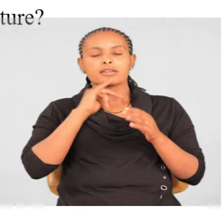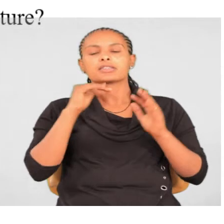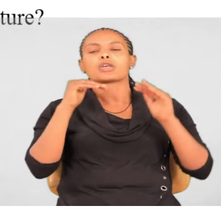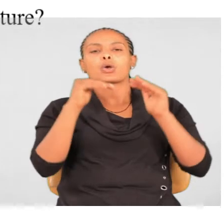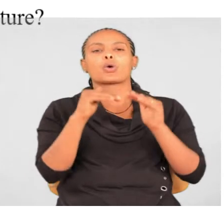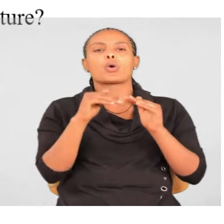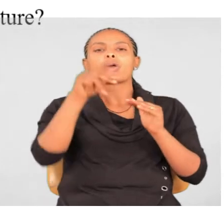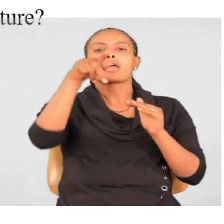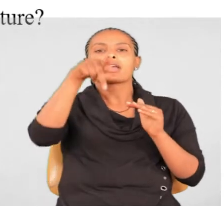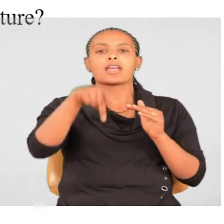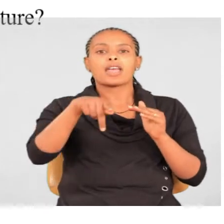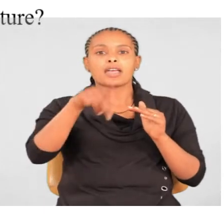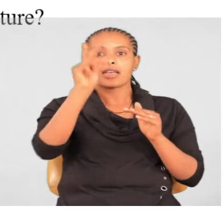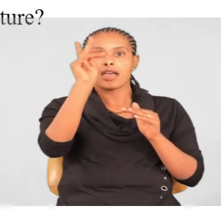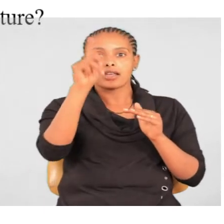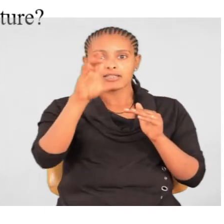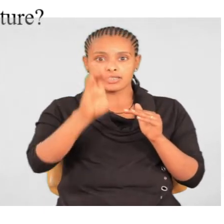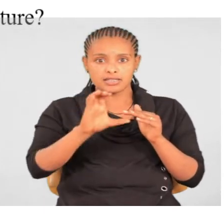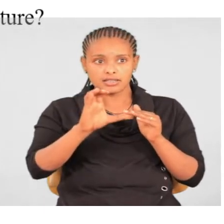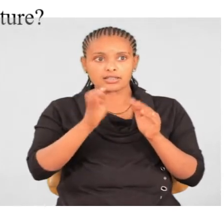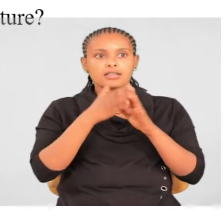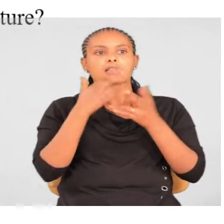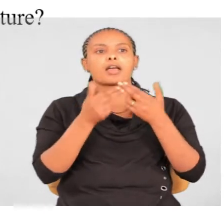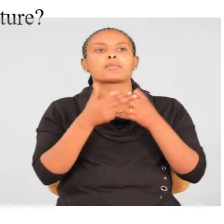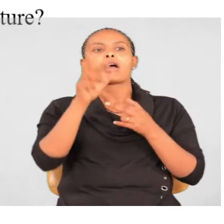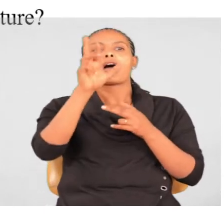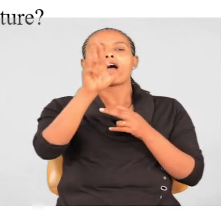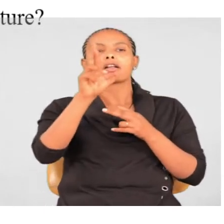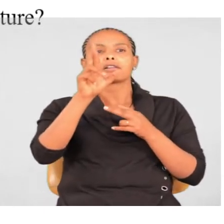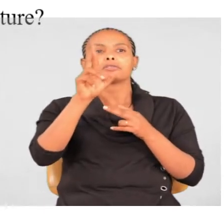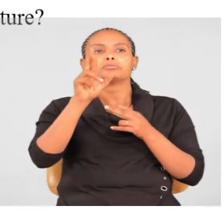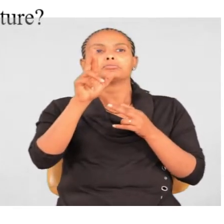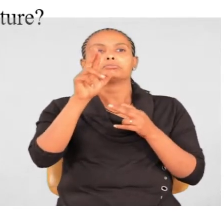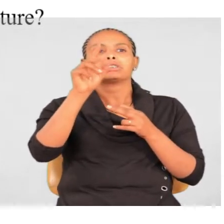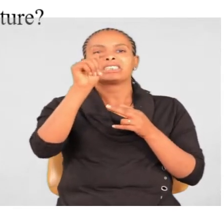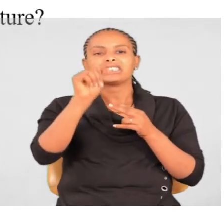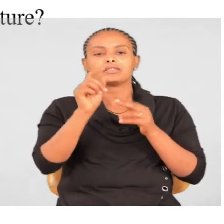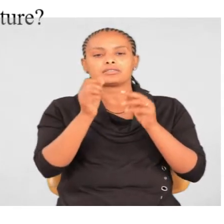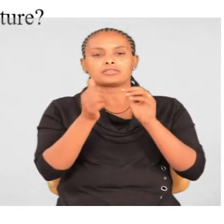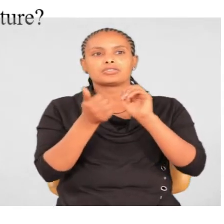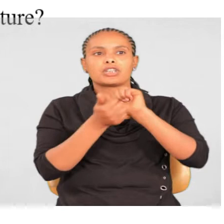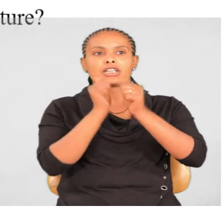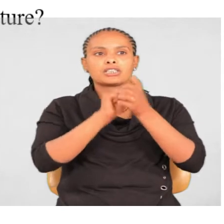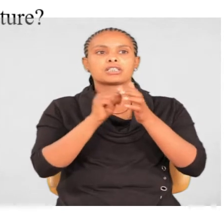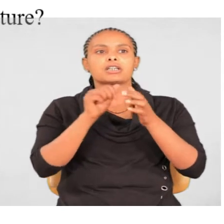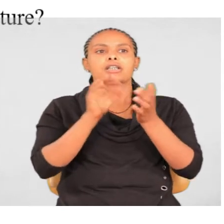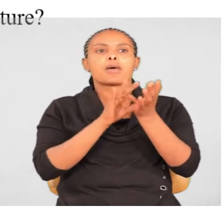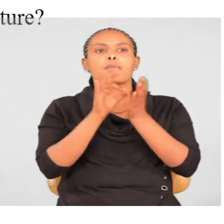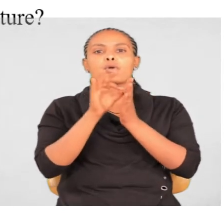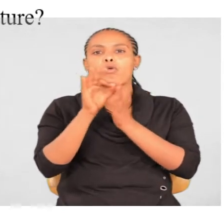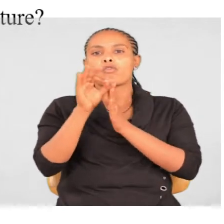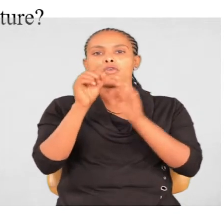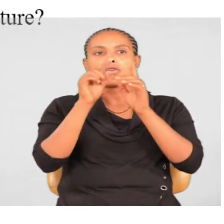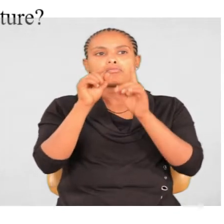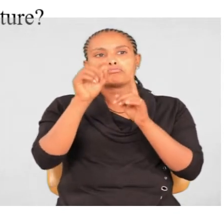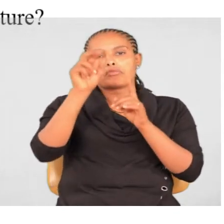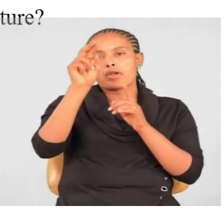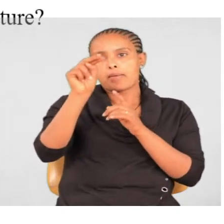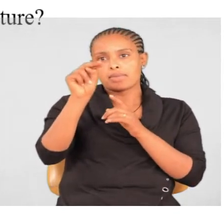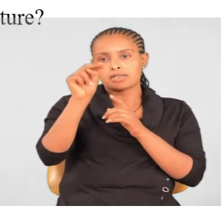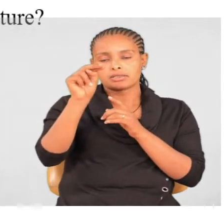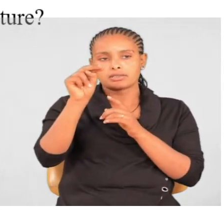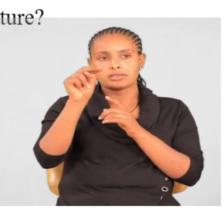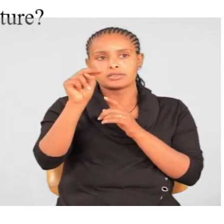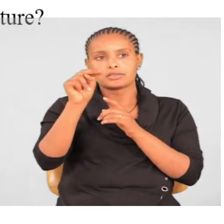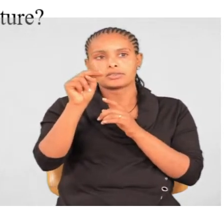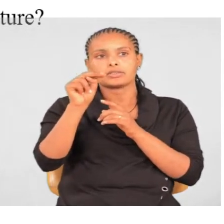equal Kc times RT change in number of mole equal the value of Kc